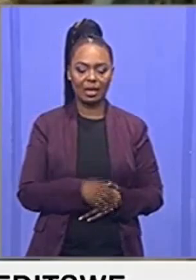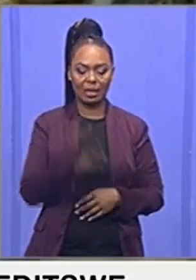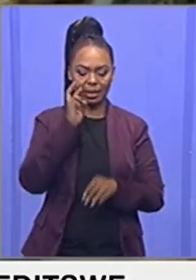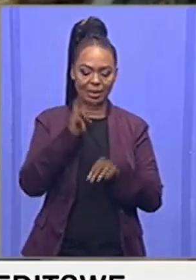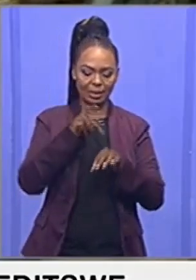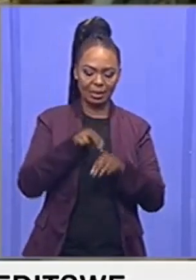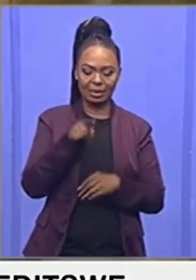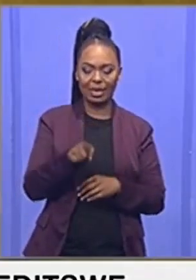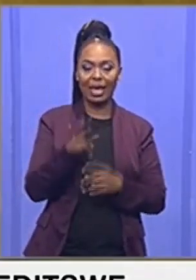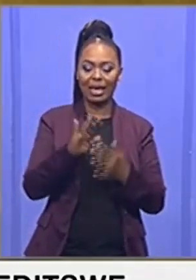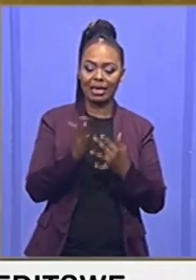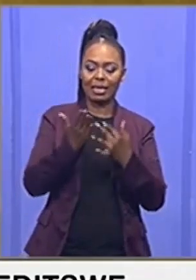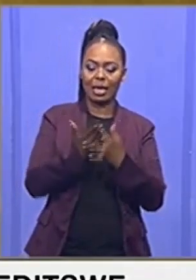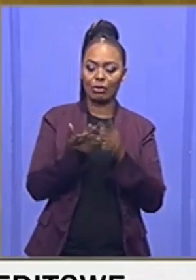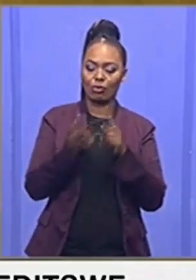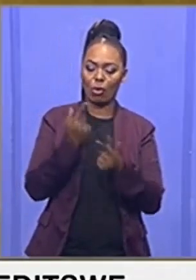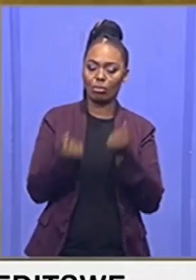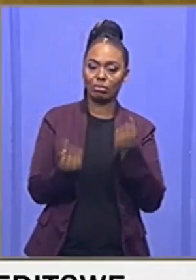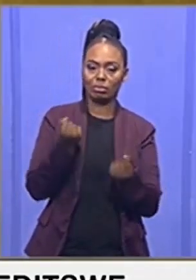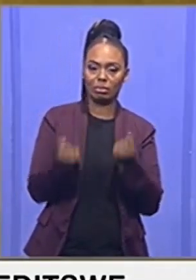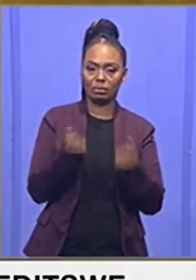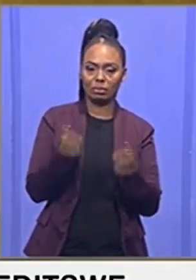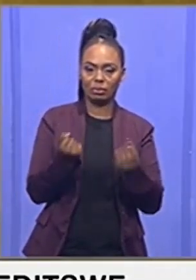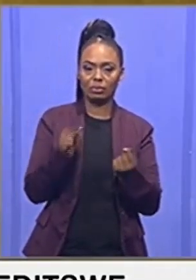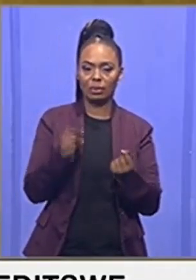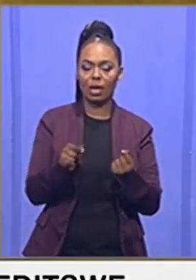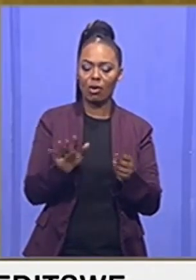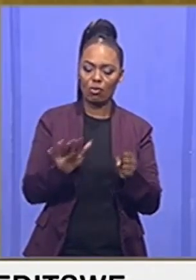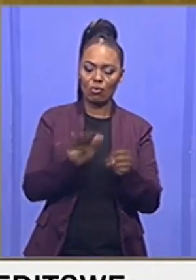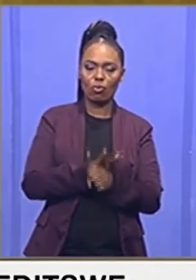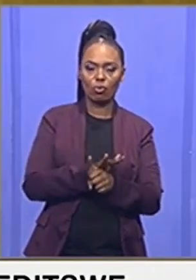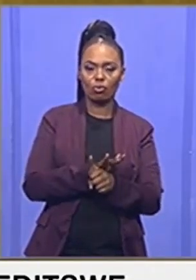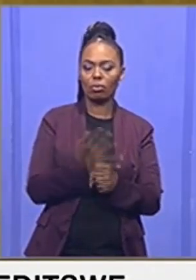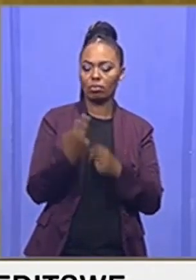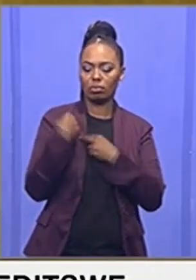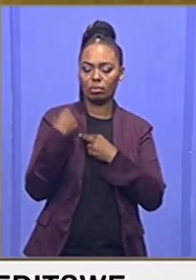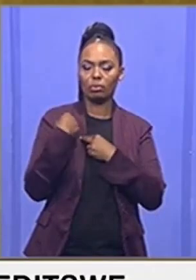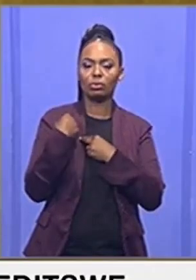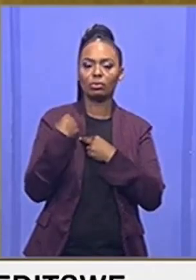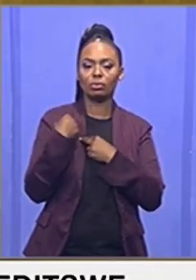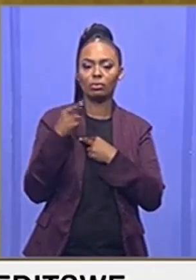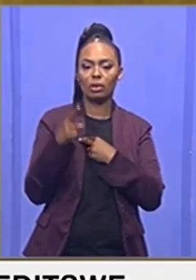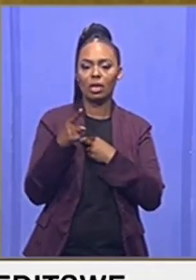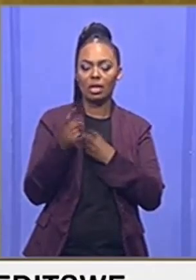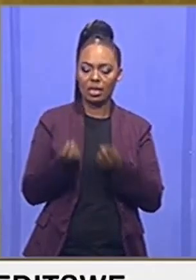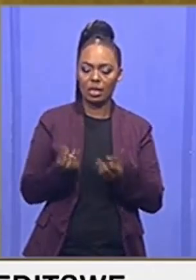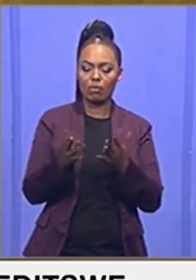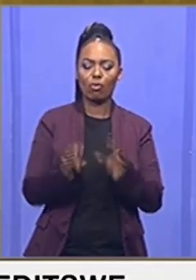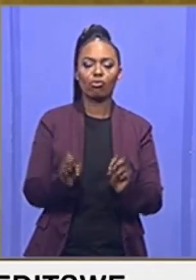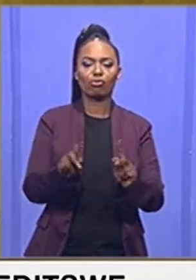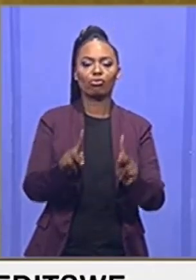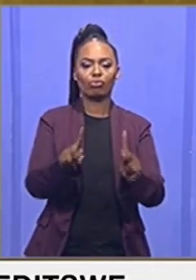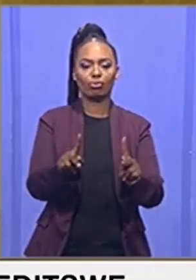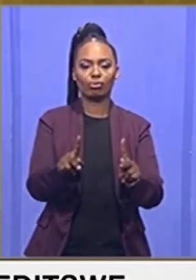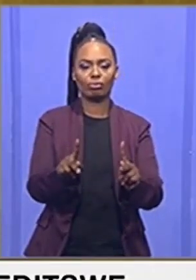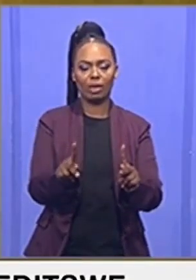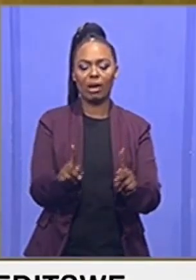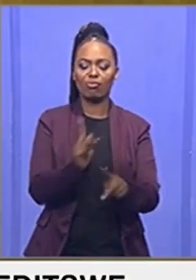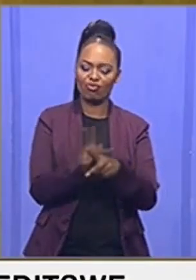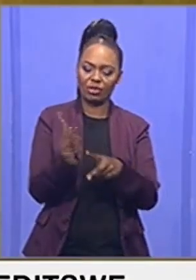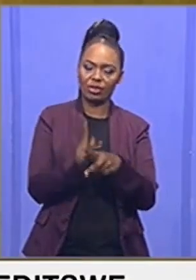the state, and they are fully entitled to be given full opportunity to